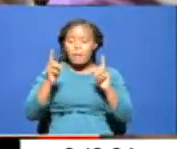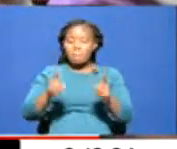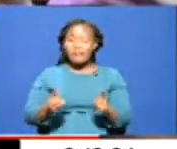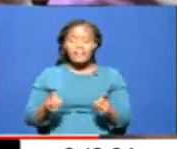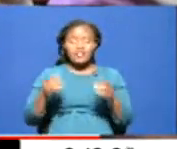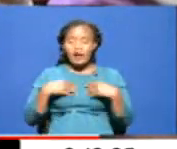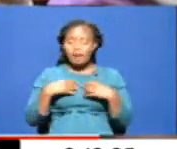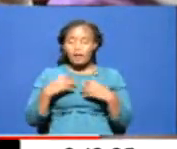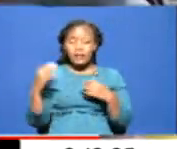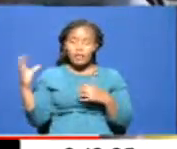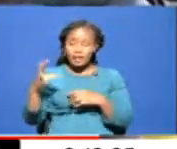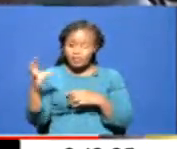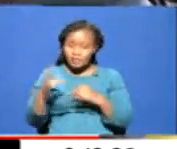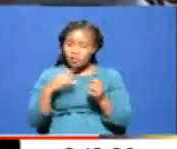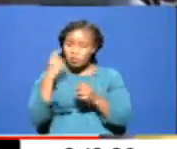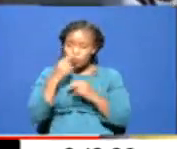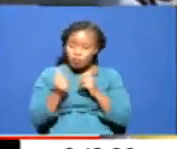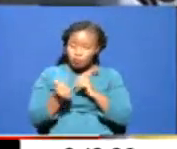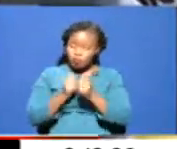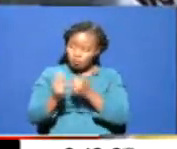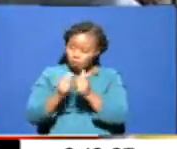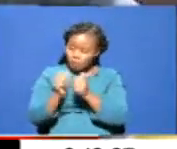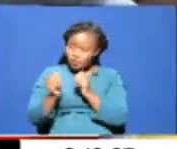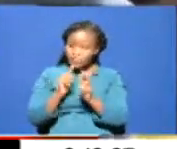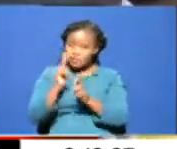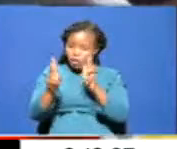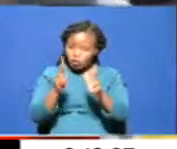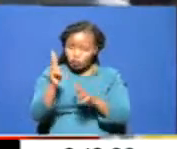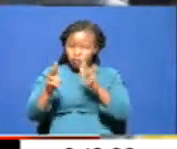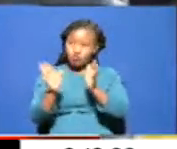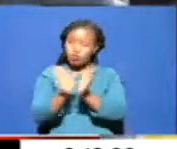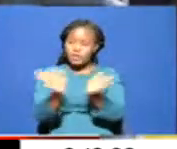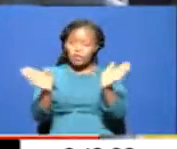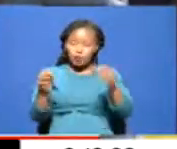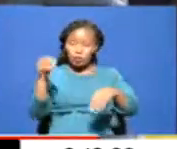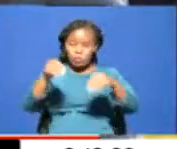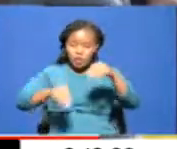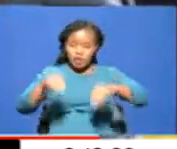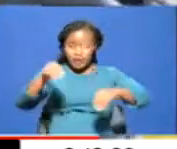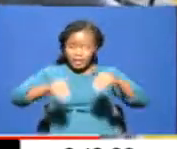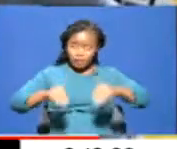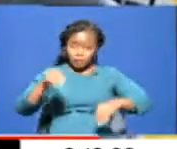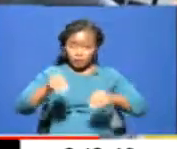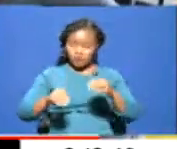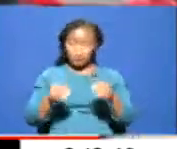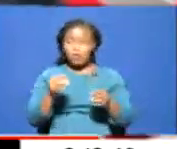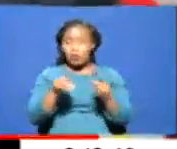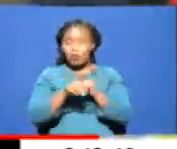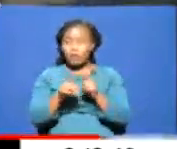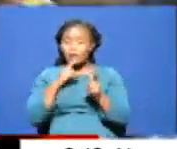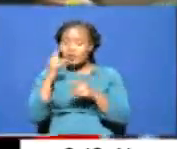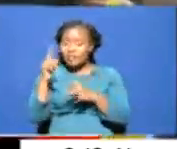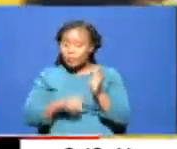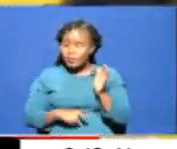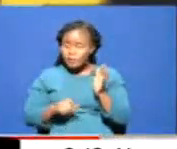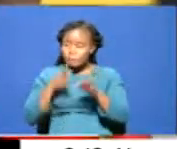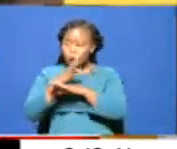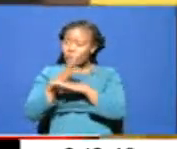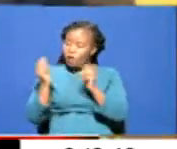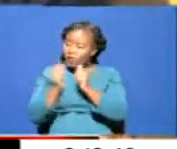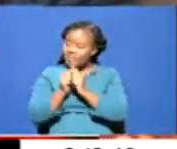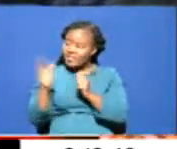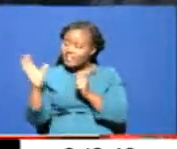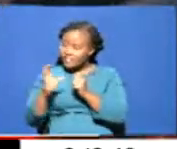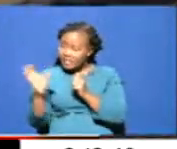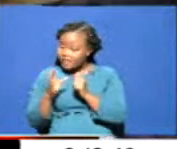candidate who will face him in the 2022 general election. He said more than 10 candidates were leading tribal